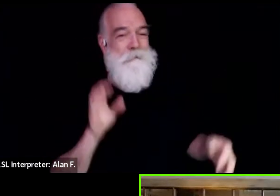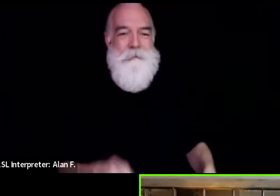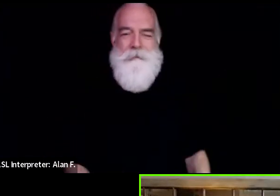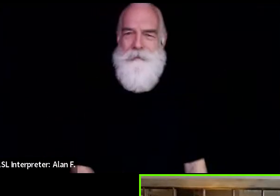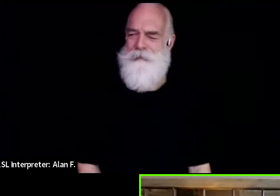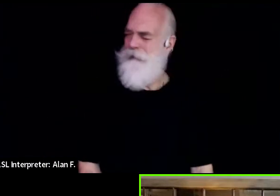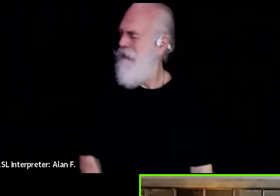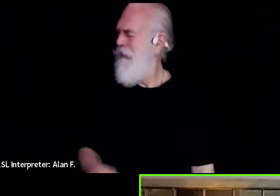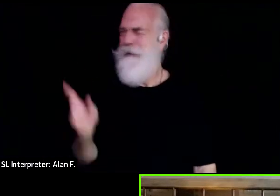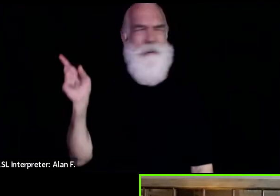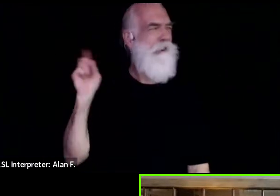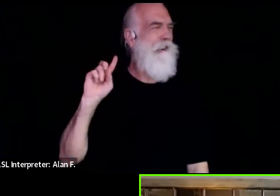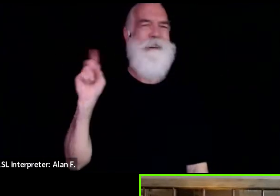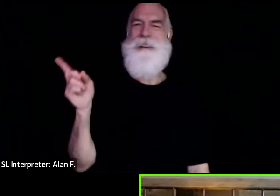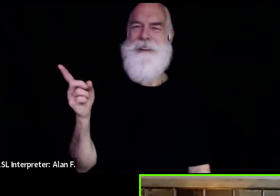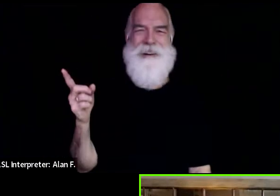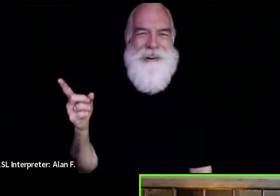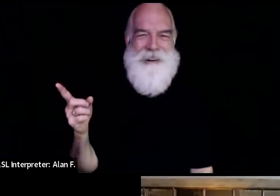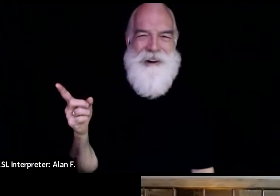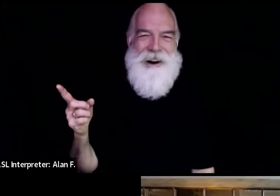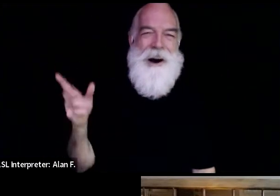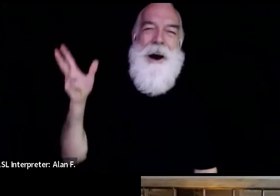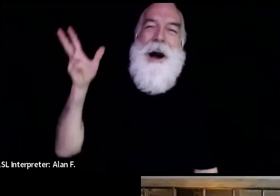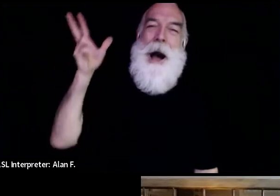school. And so I apologize.